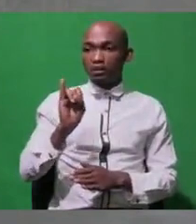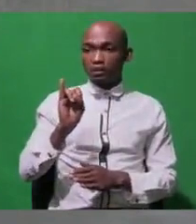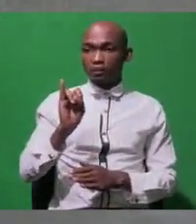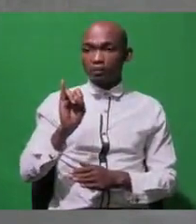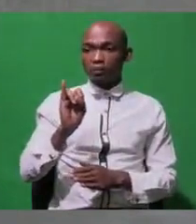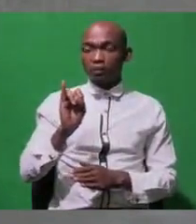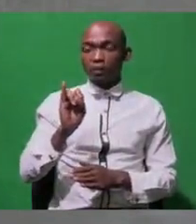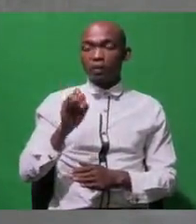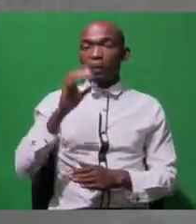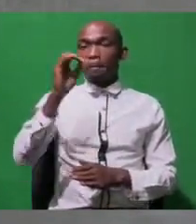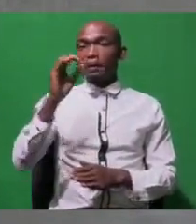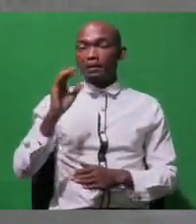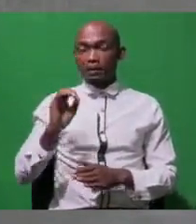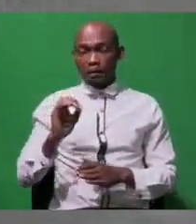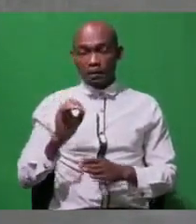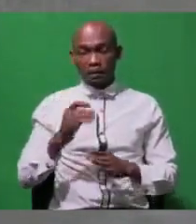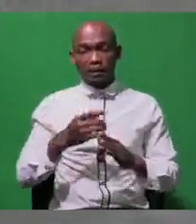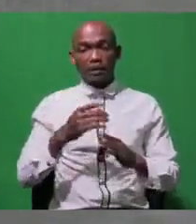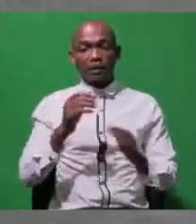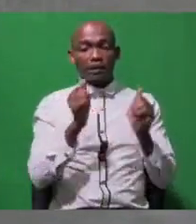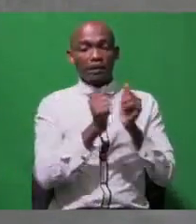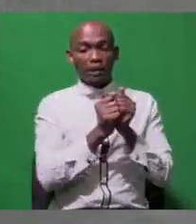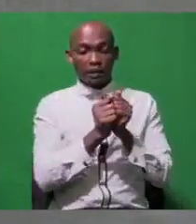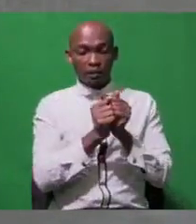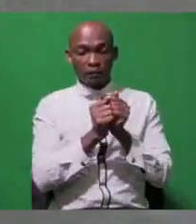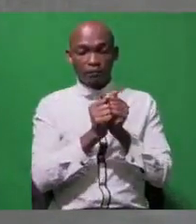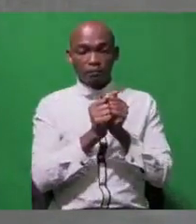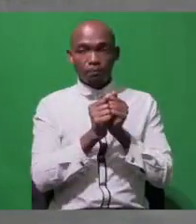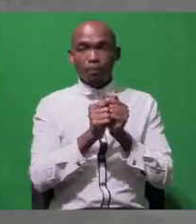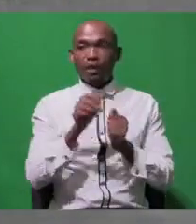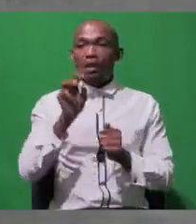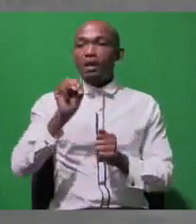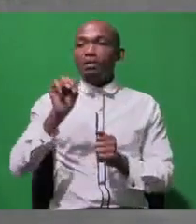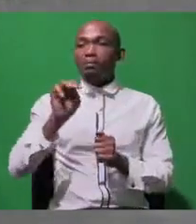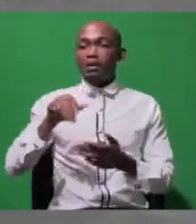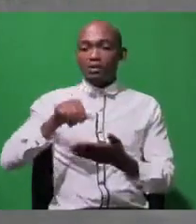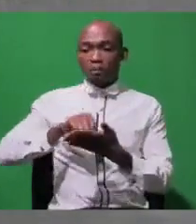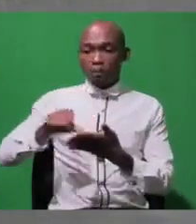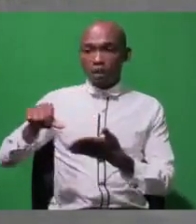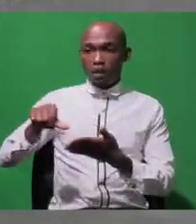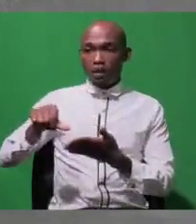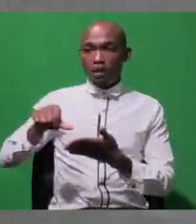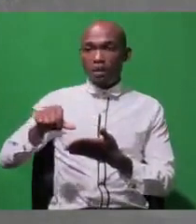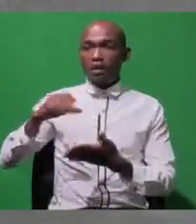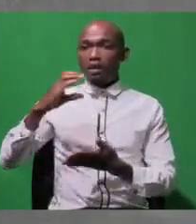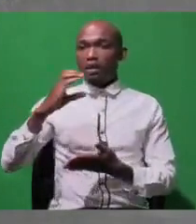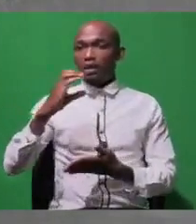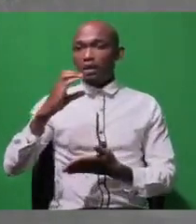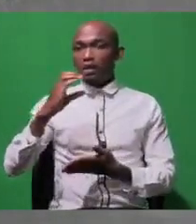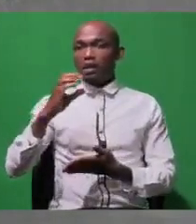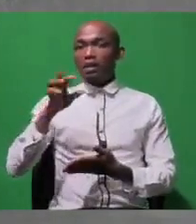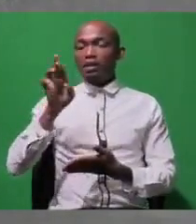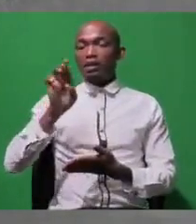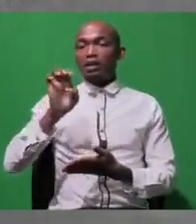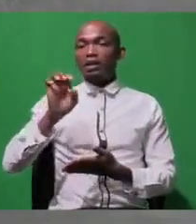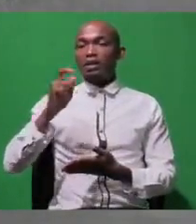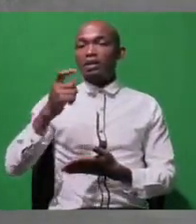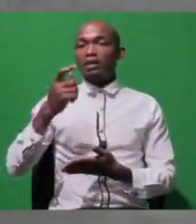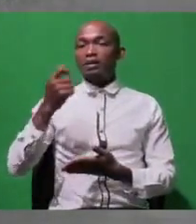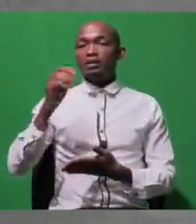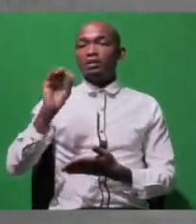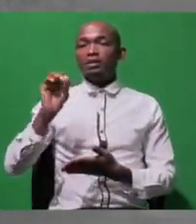cash discount. Paid M. Haji a creditor. I think you